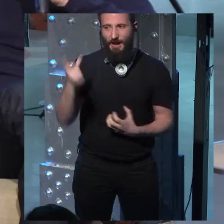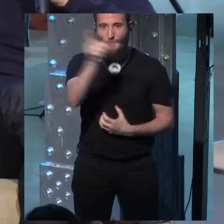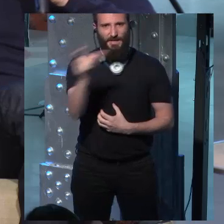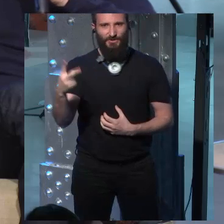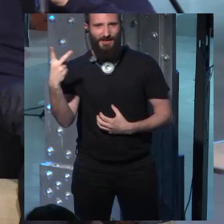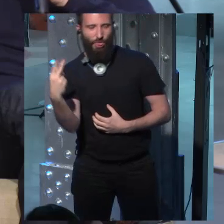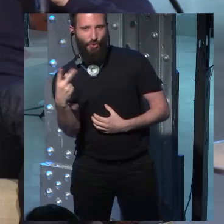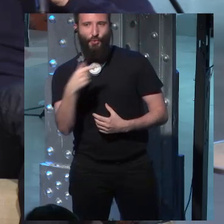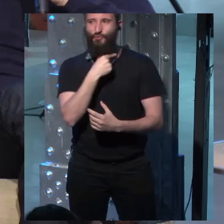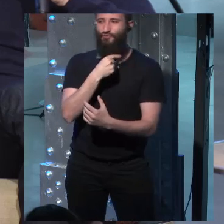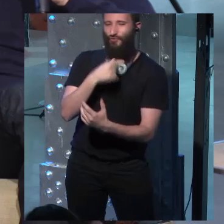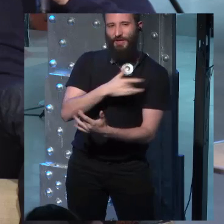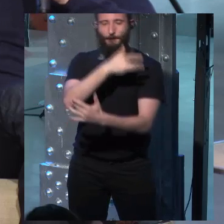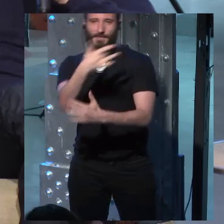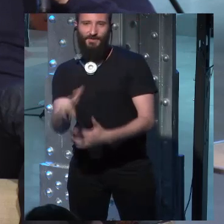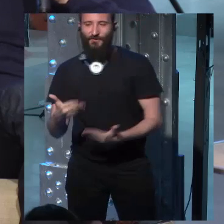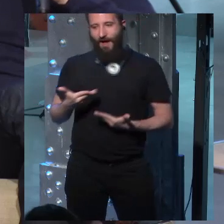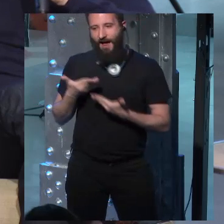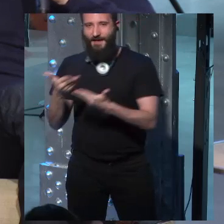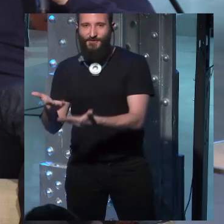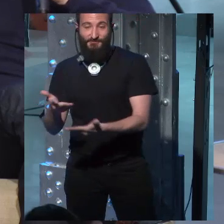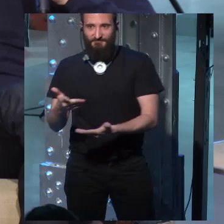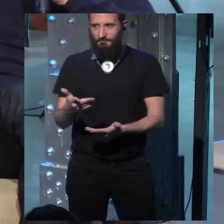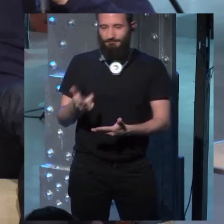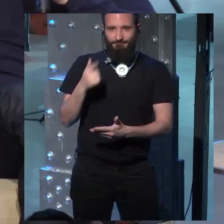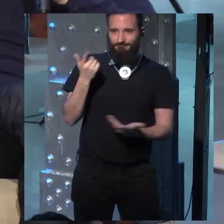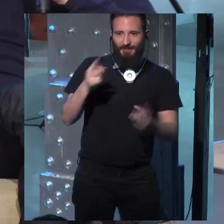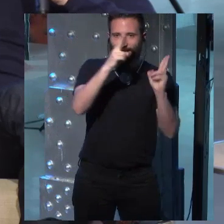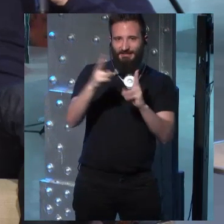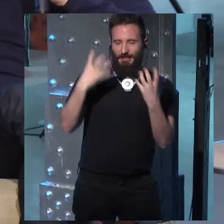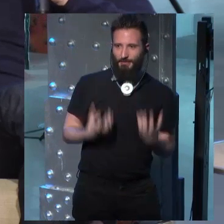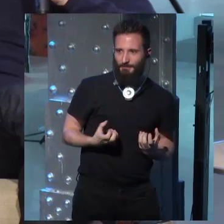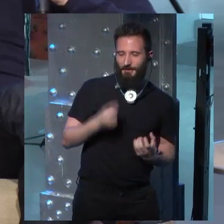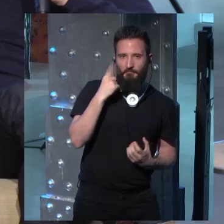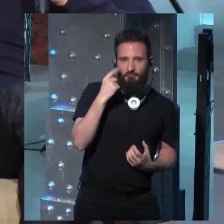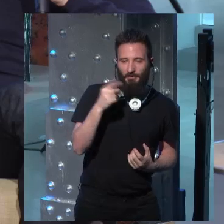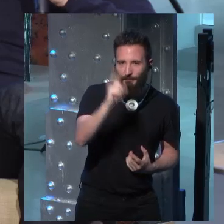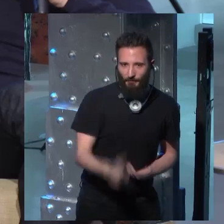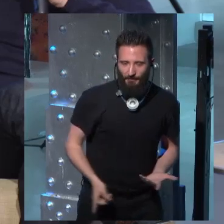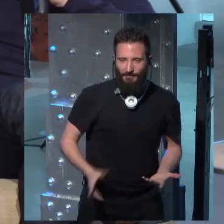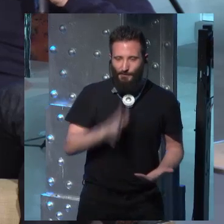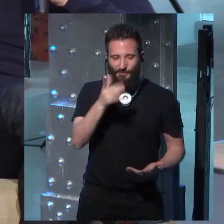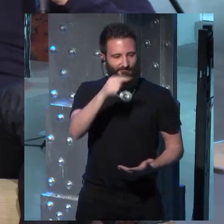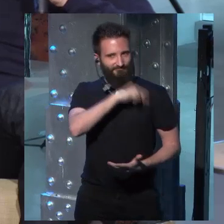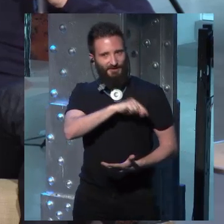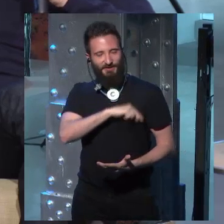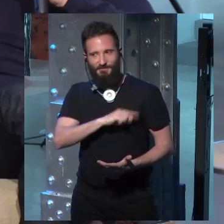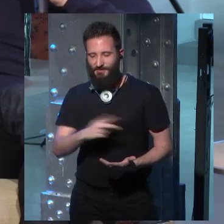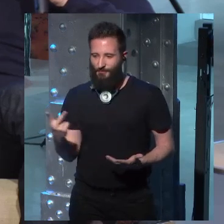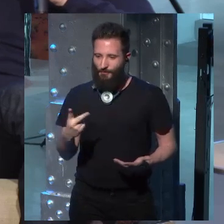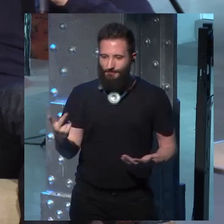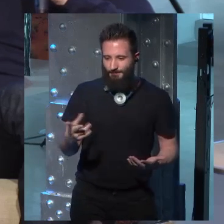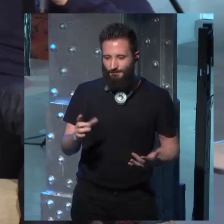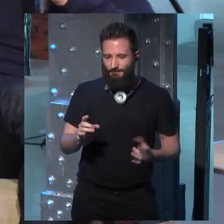each other kind of fairly often, have a sense of the gap between